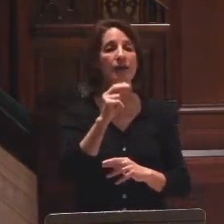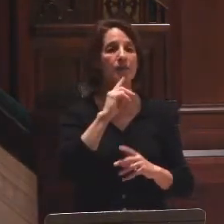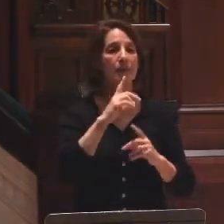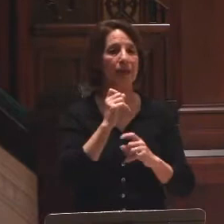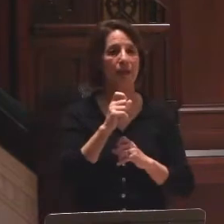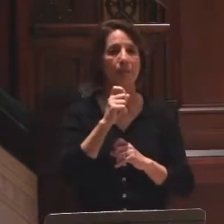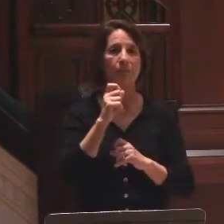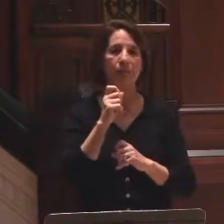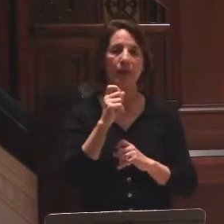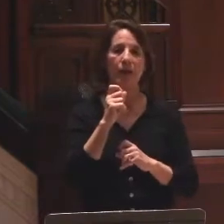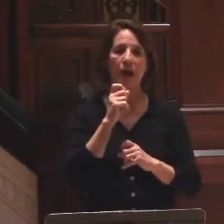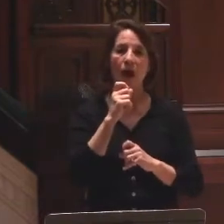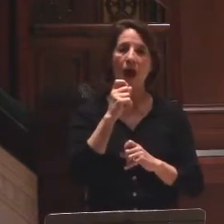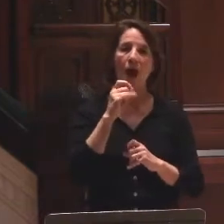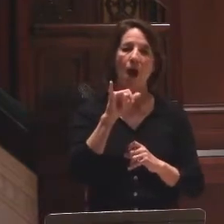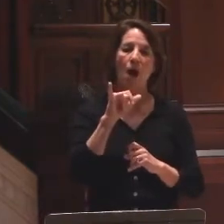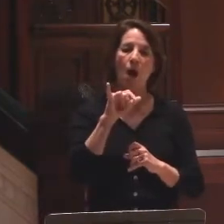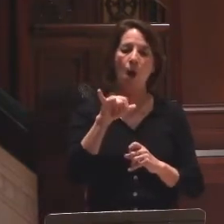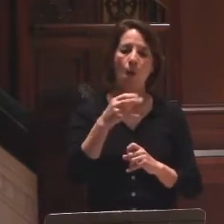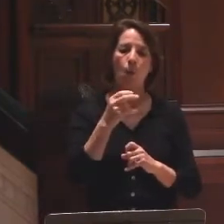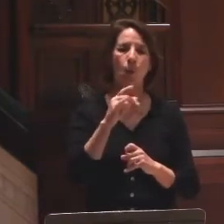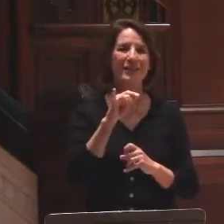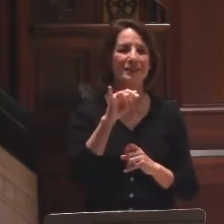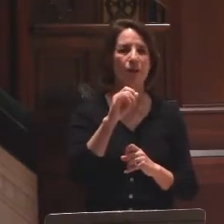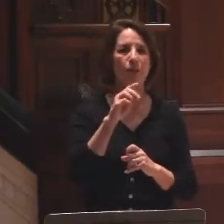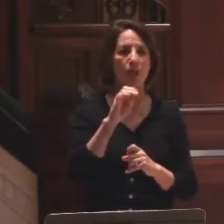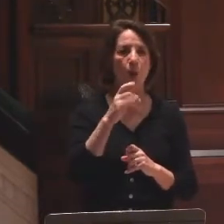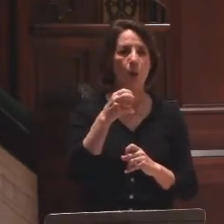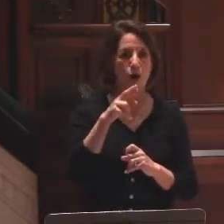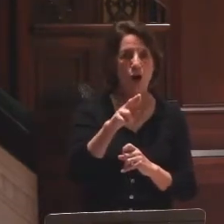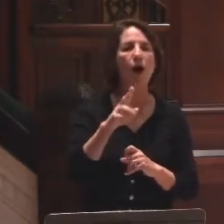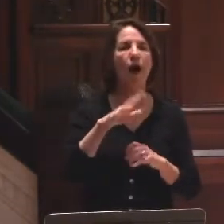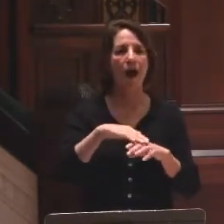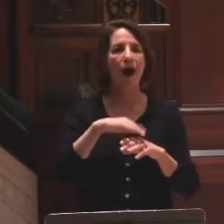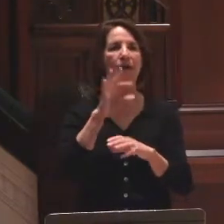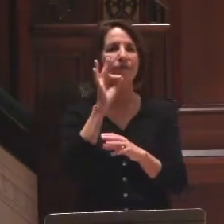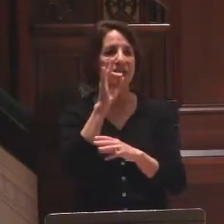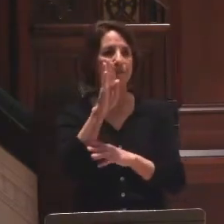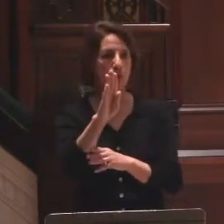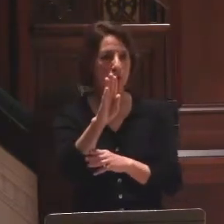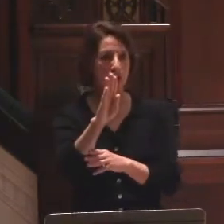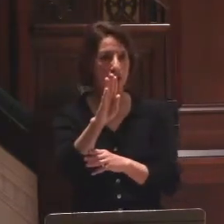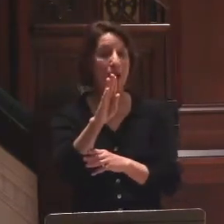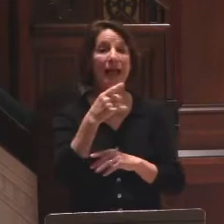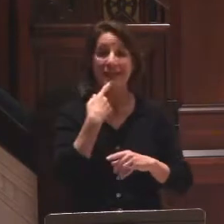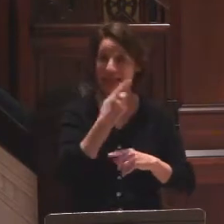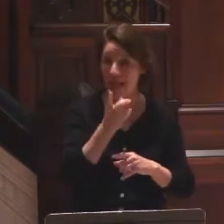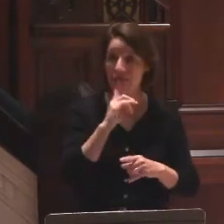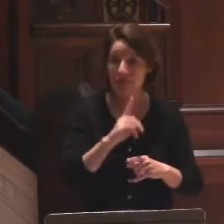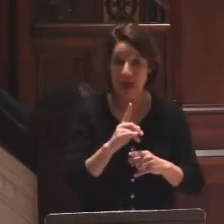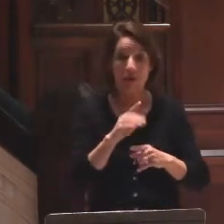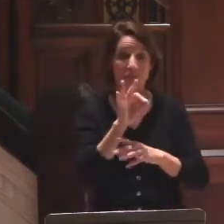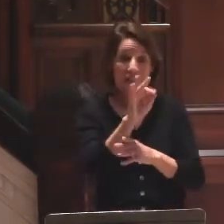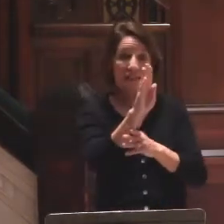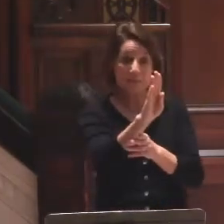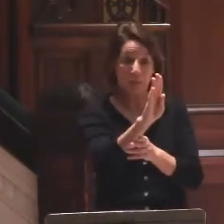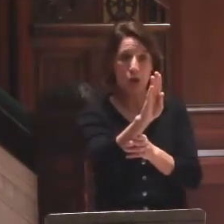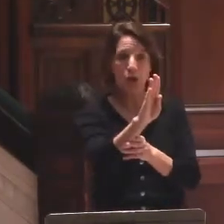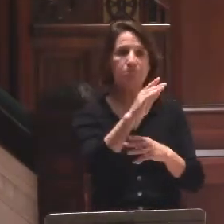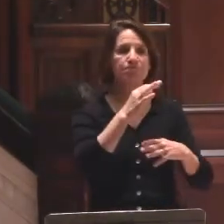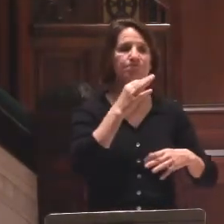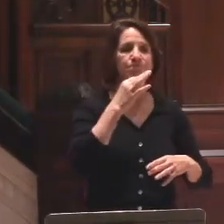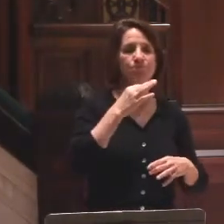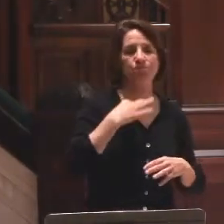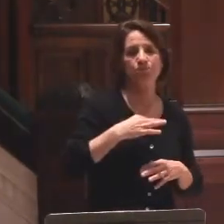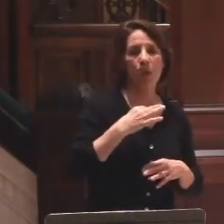Facebook. She said, Facebook prioritized the growth of the company over safety of its